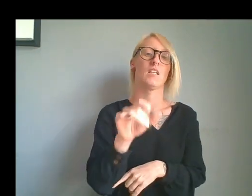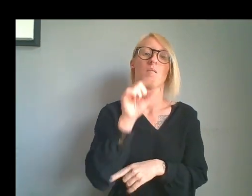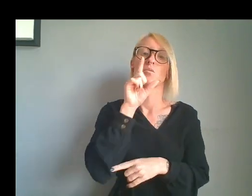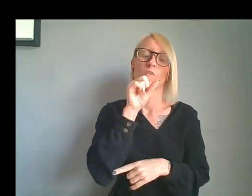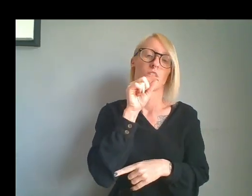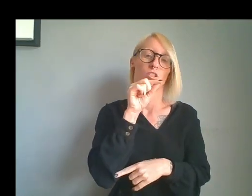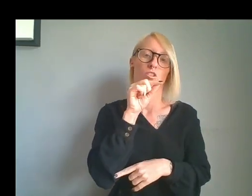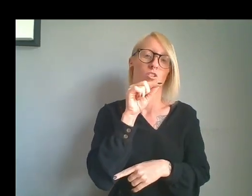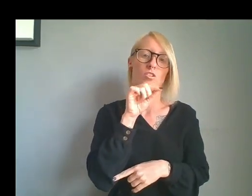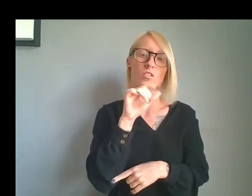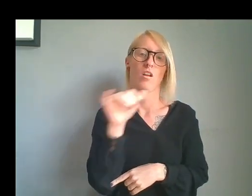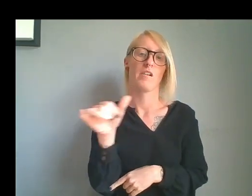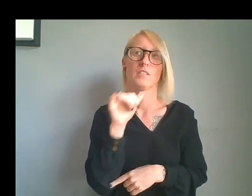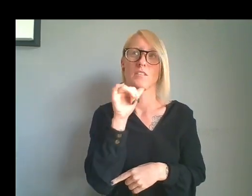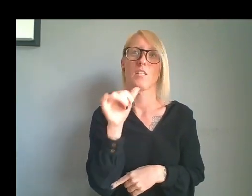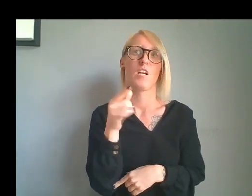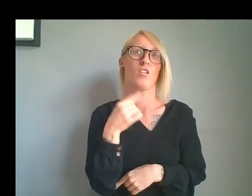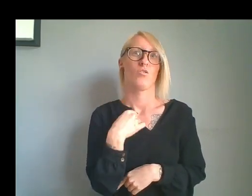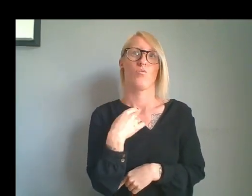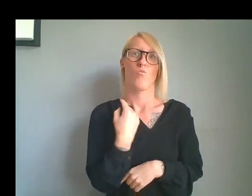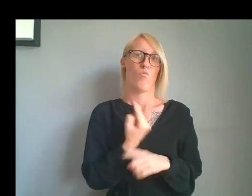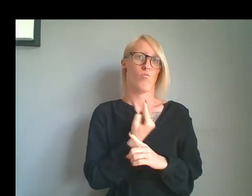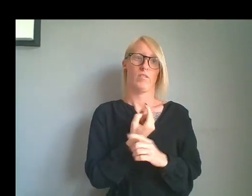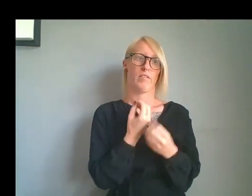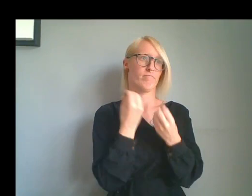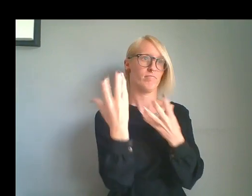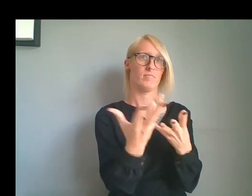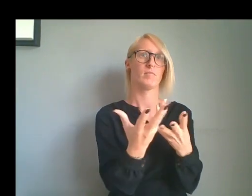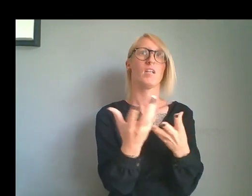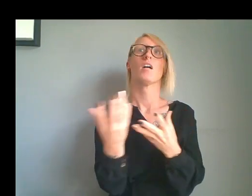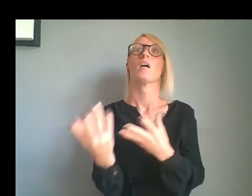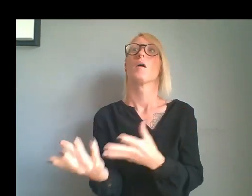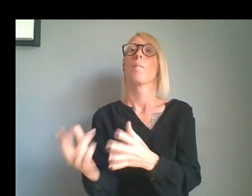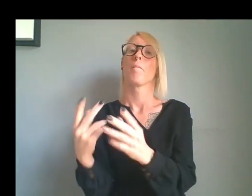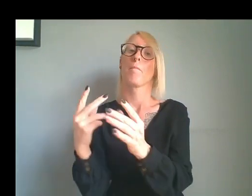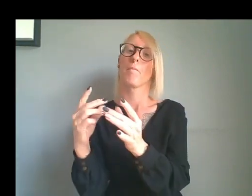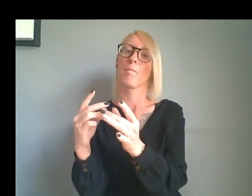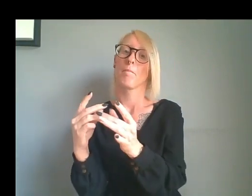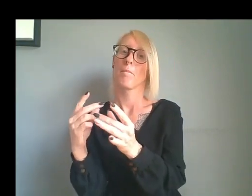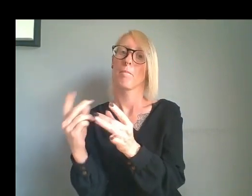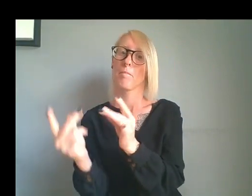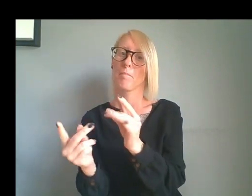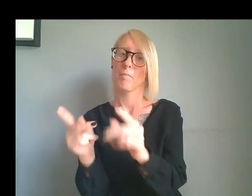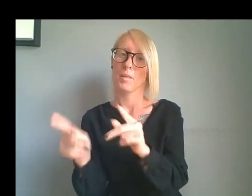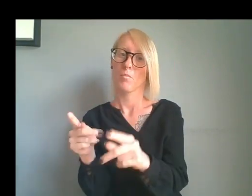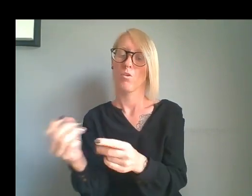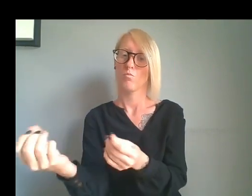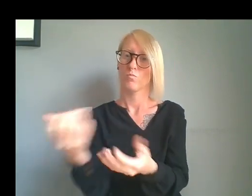It's not just you putting the information out there. And again, you're encouraging people to really talk to you.